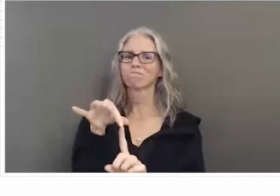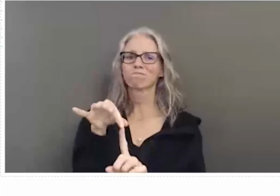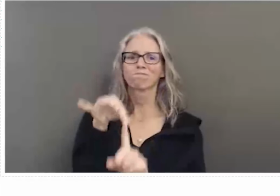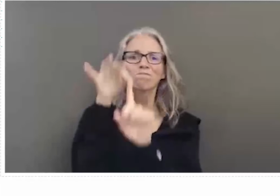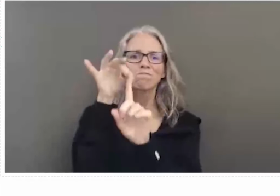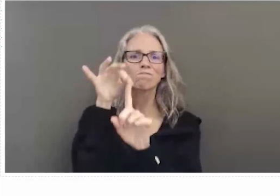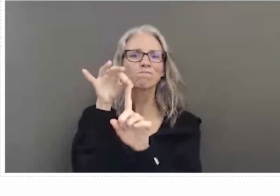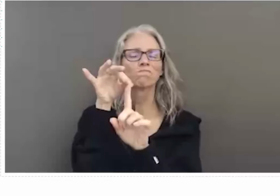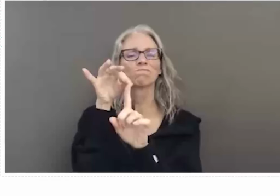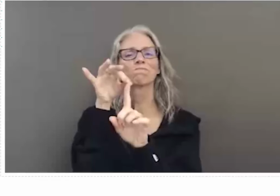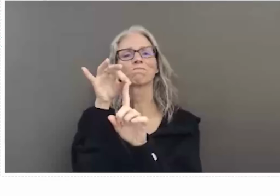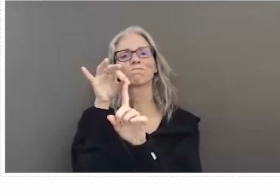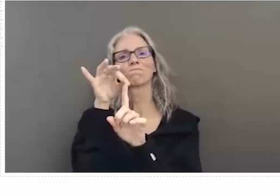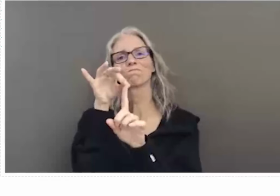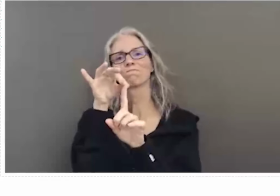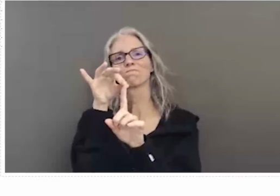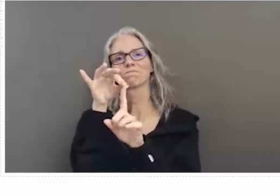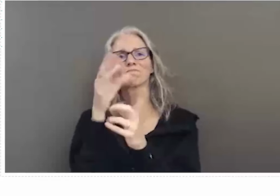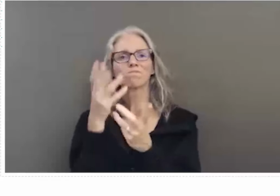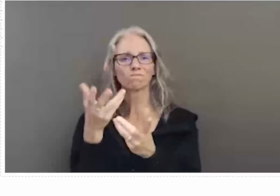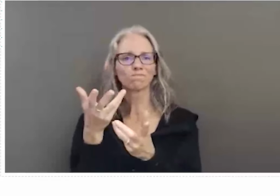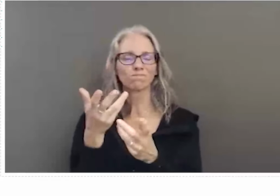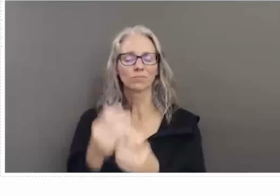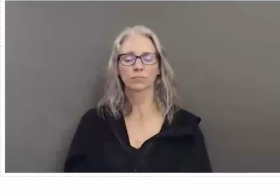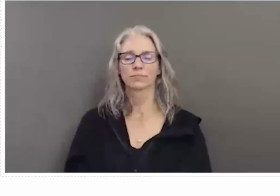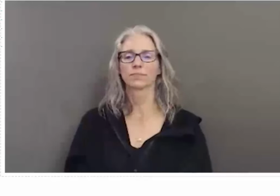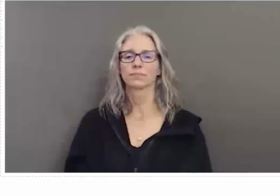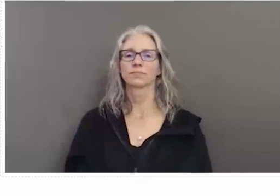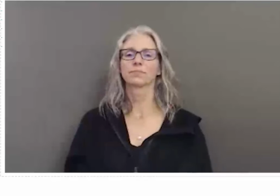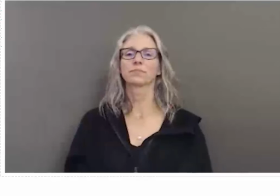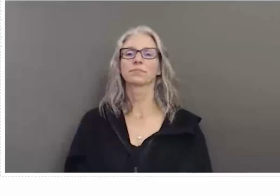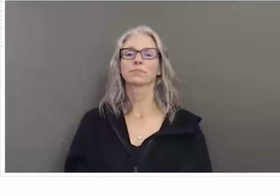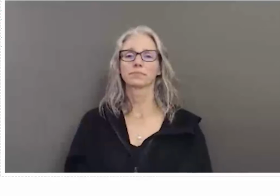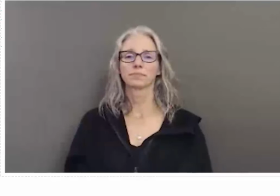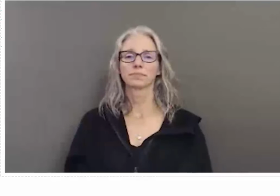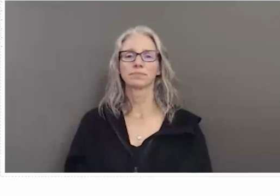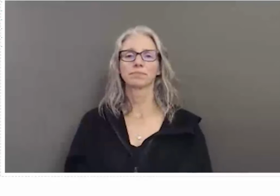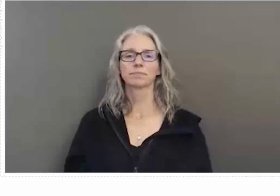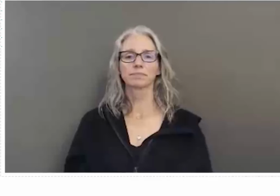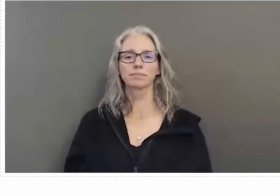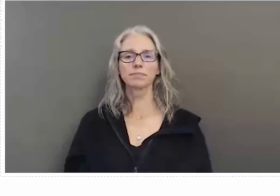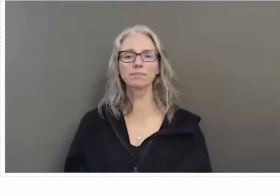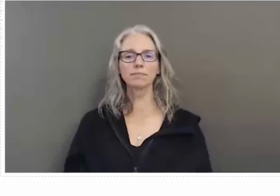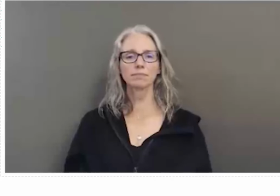niche, I suppose. And but beyond that,